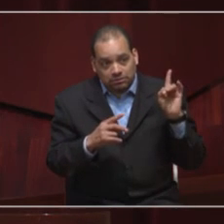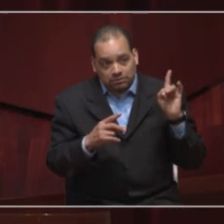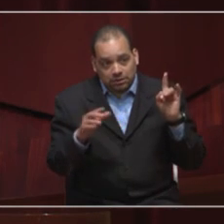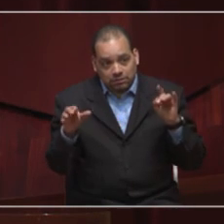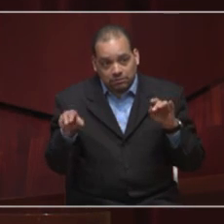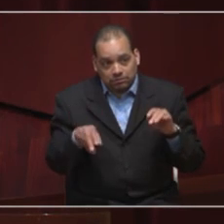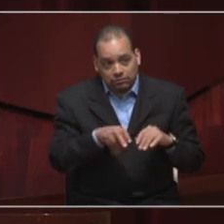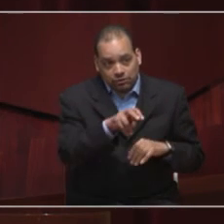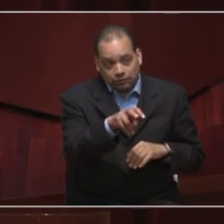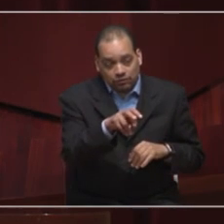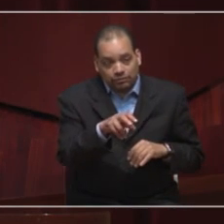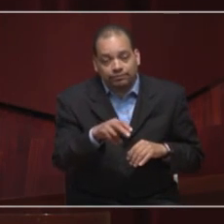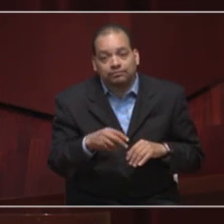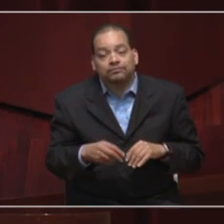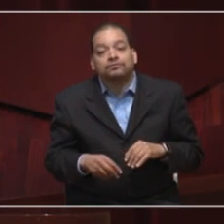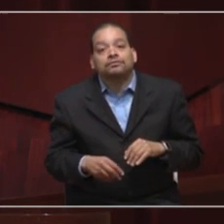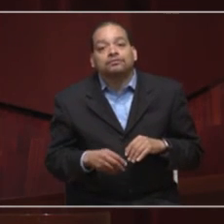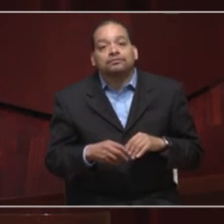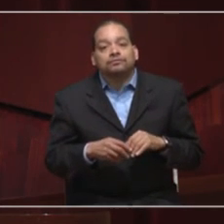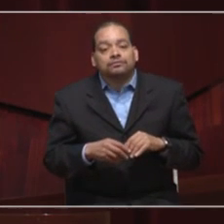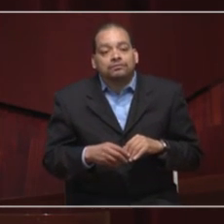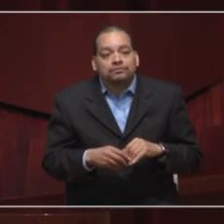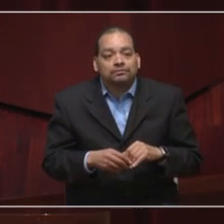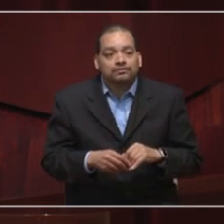Many things come to mind, actually.